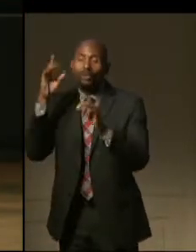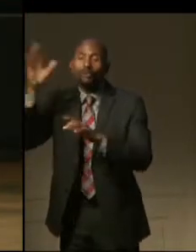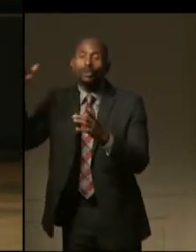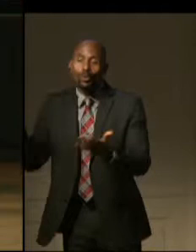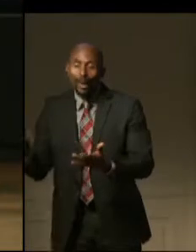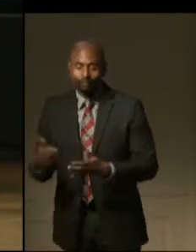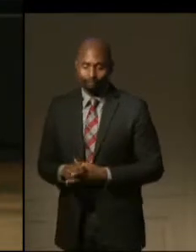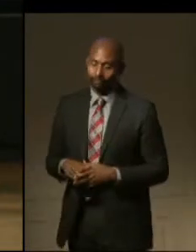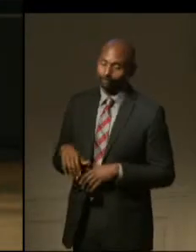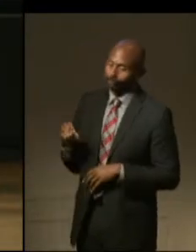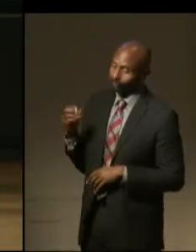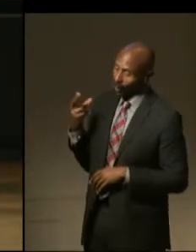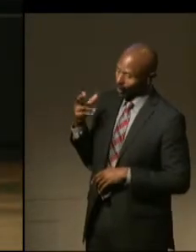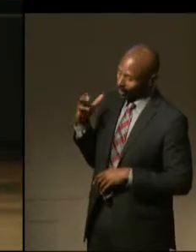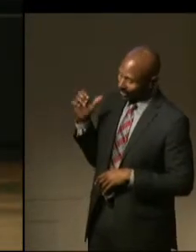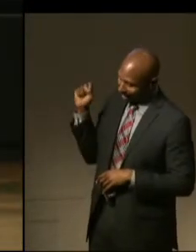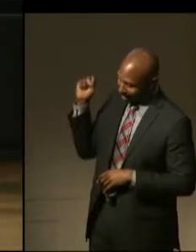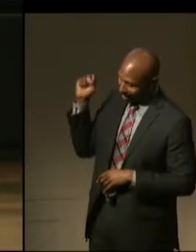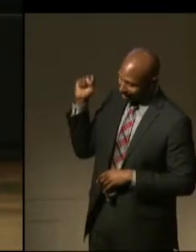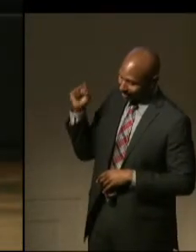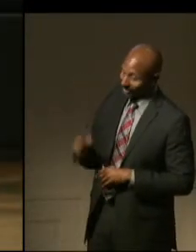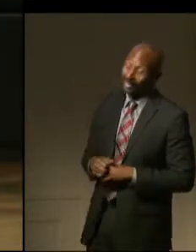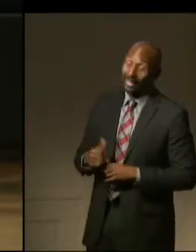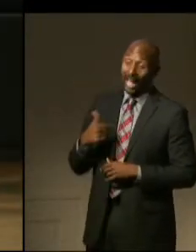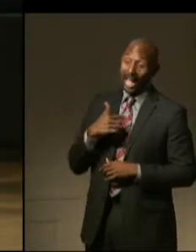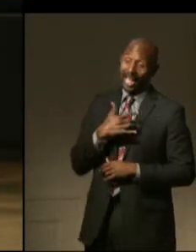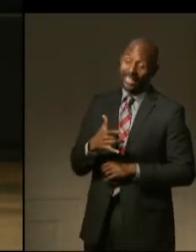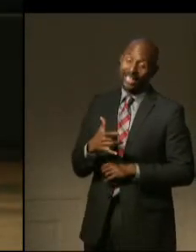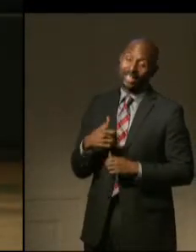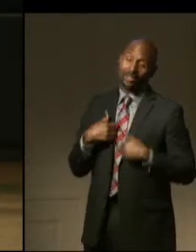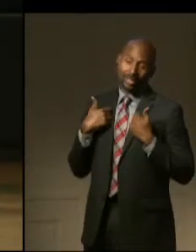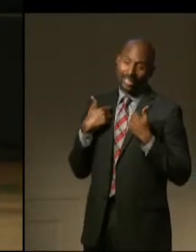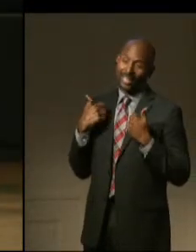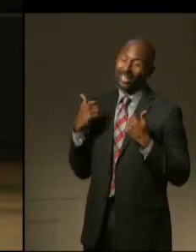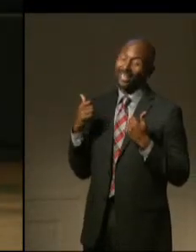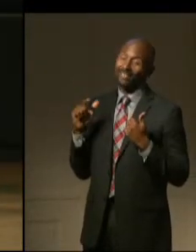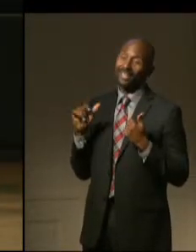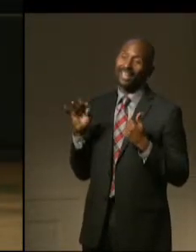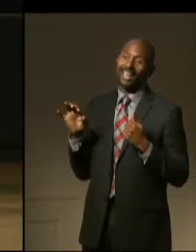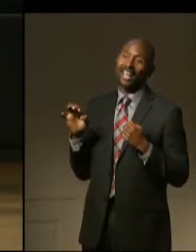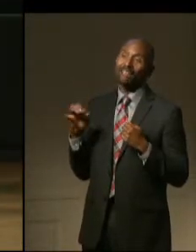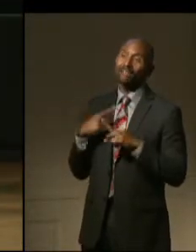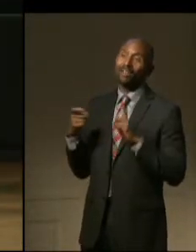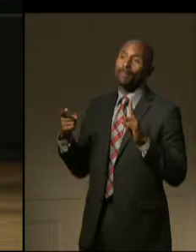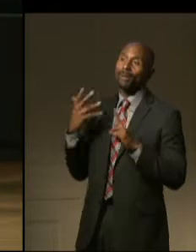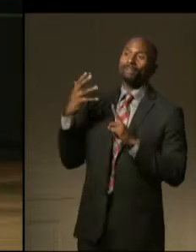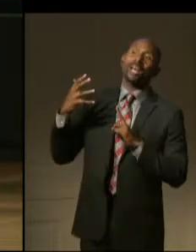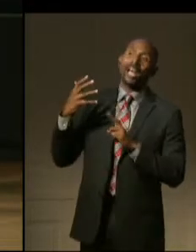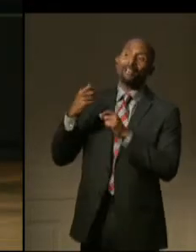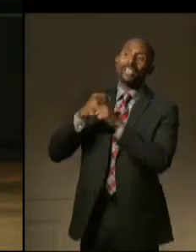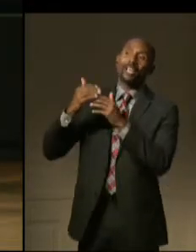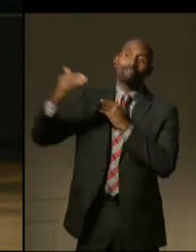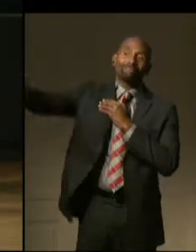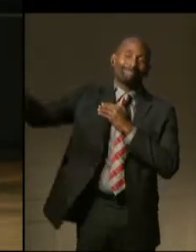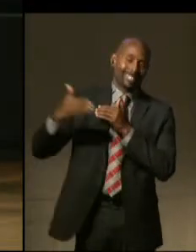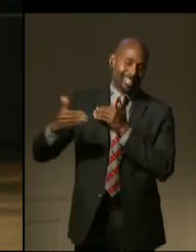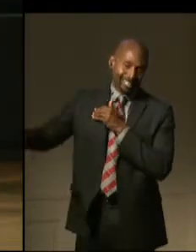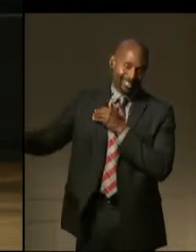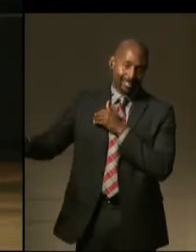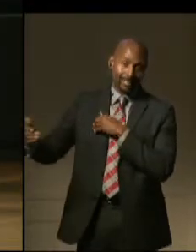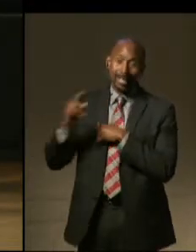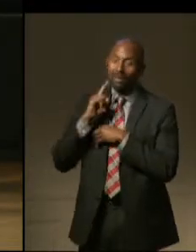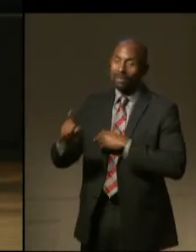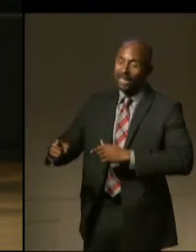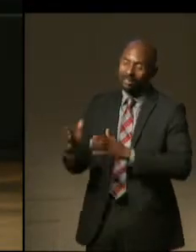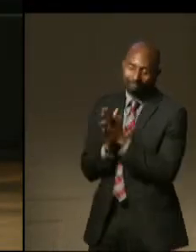So I tend to live my life like 5 years out, and I can't wait for us to have mixed